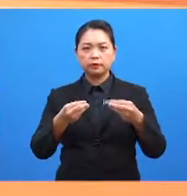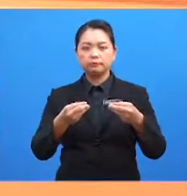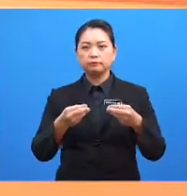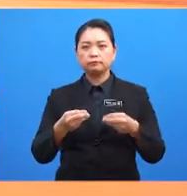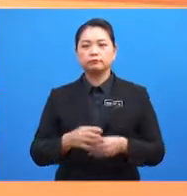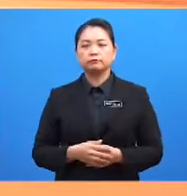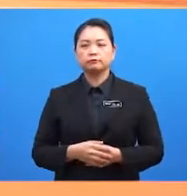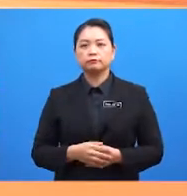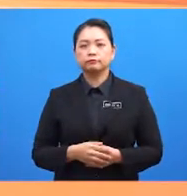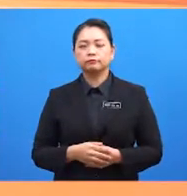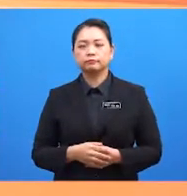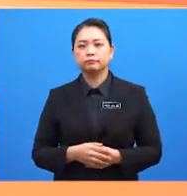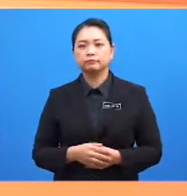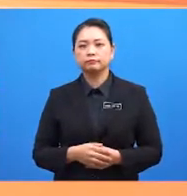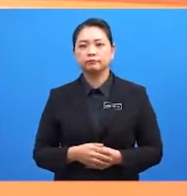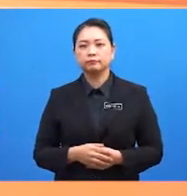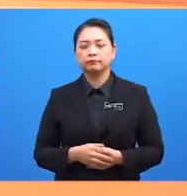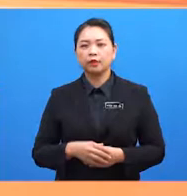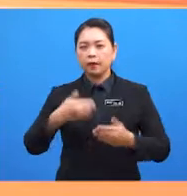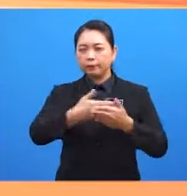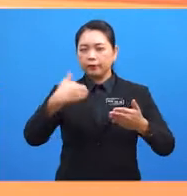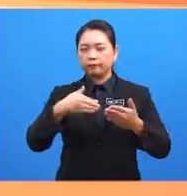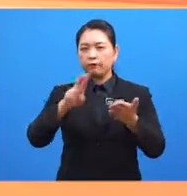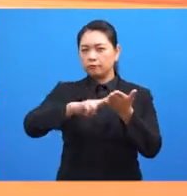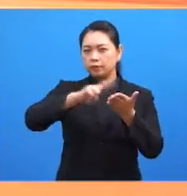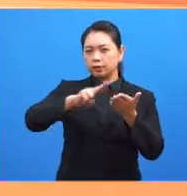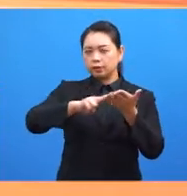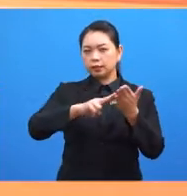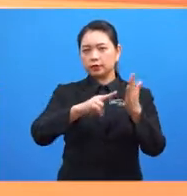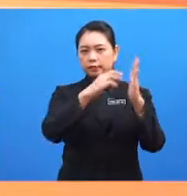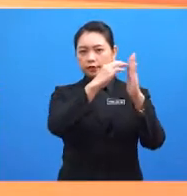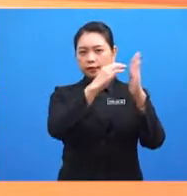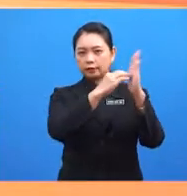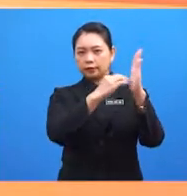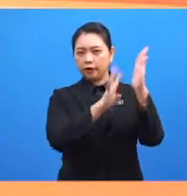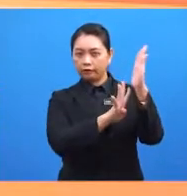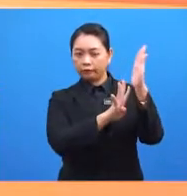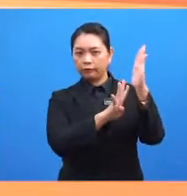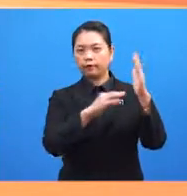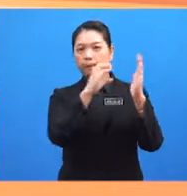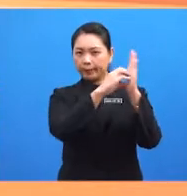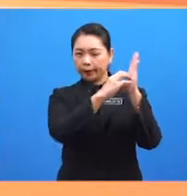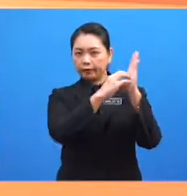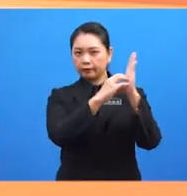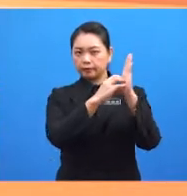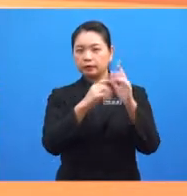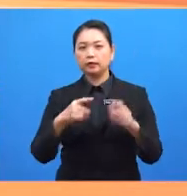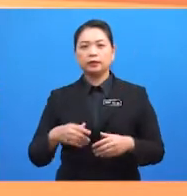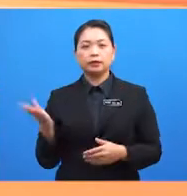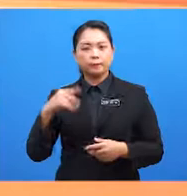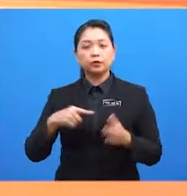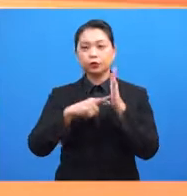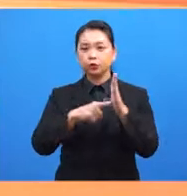idea. Now, before reading the fourth paragraph, let me show you the first and last sentence of